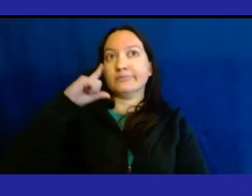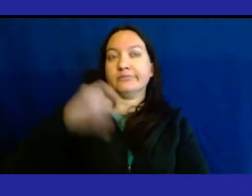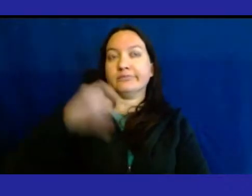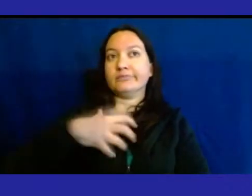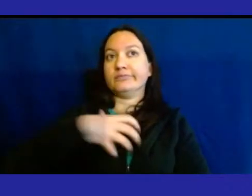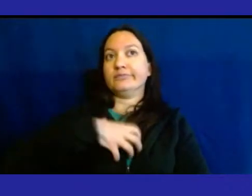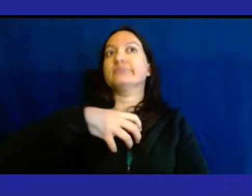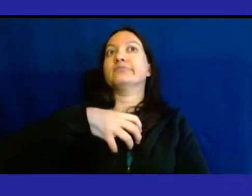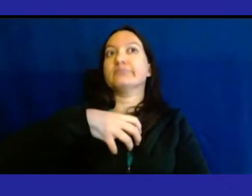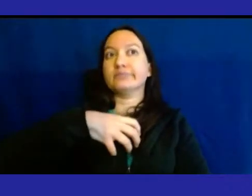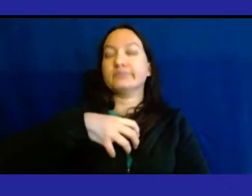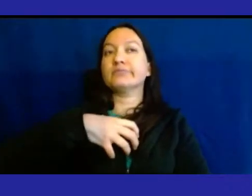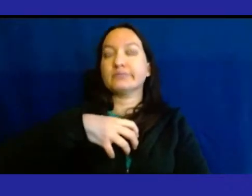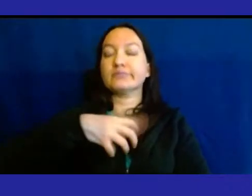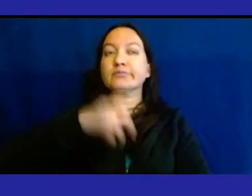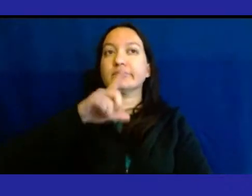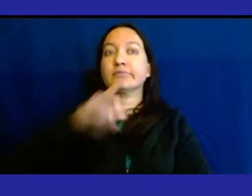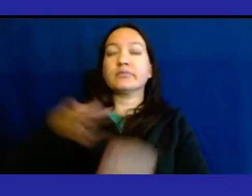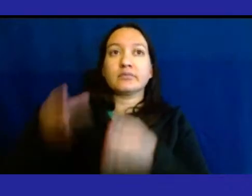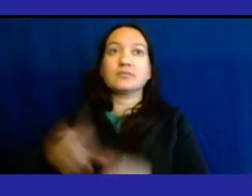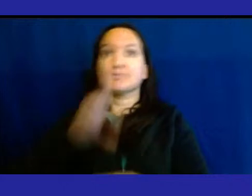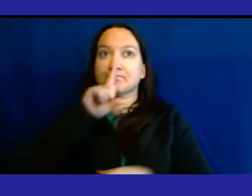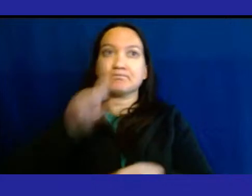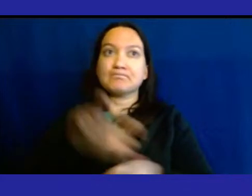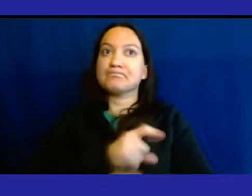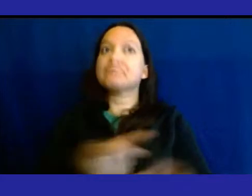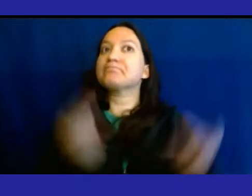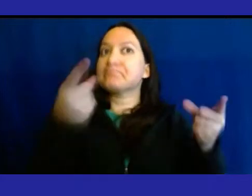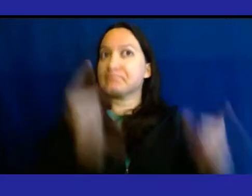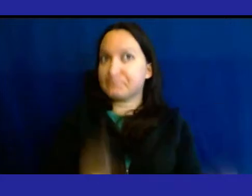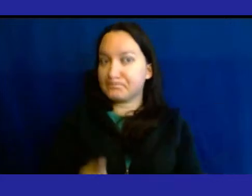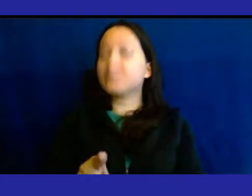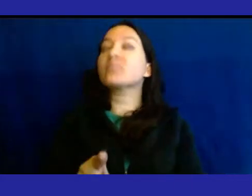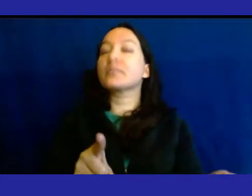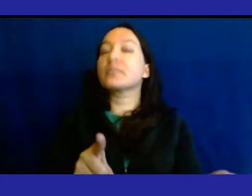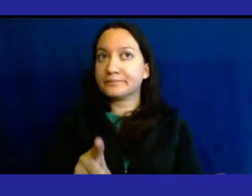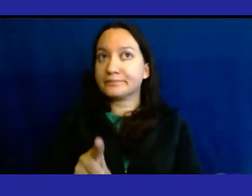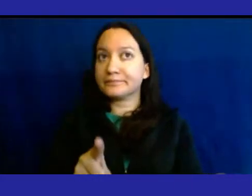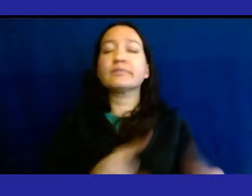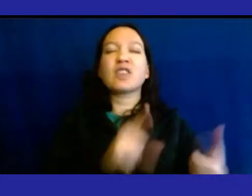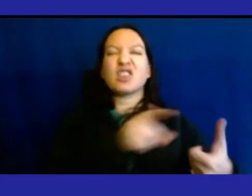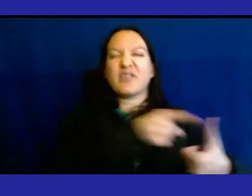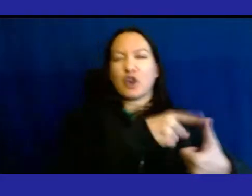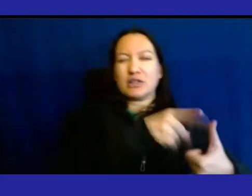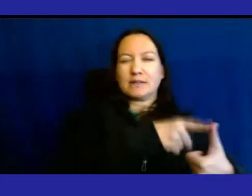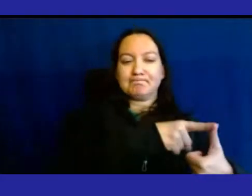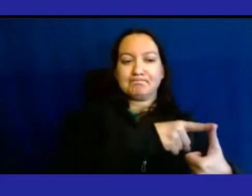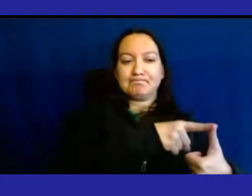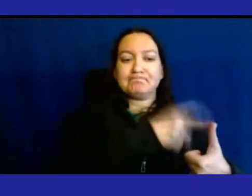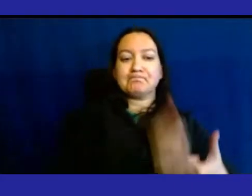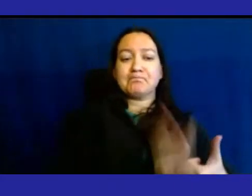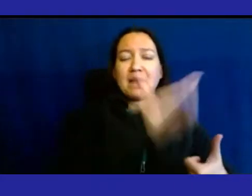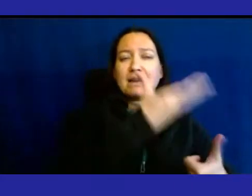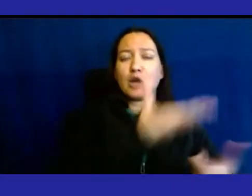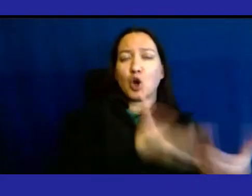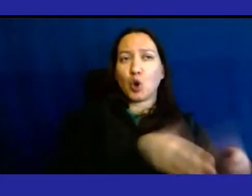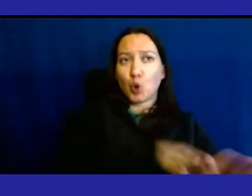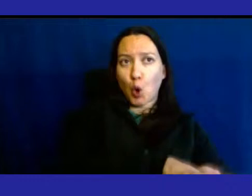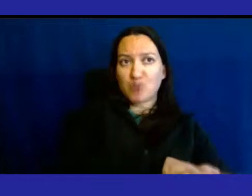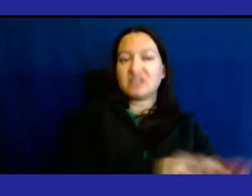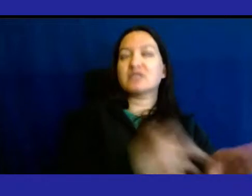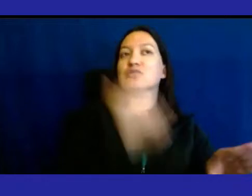were alleged by the complainant have actually occurred. So the first category deals with the number that were closed with a reasonable